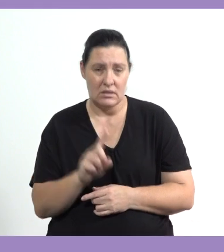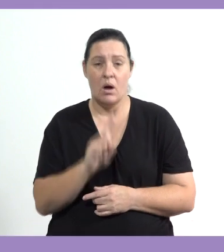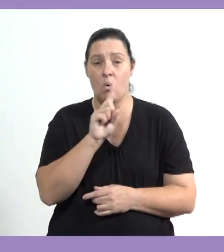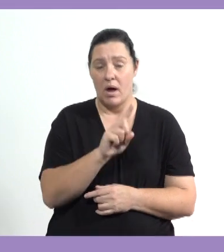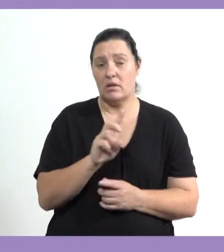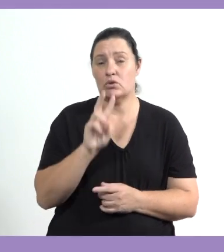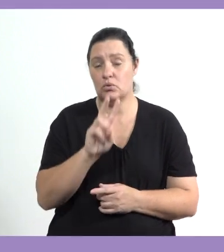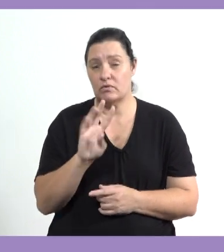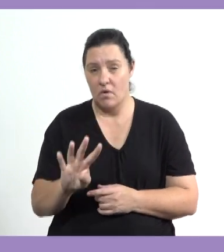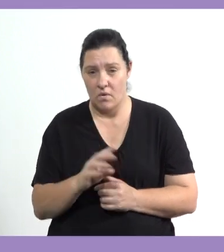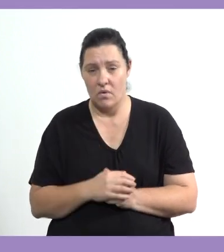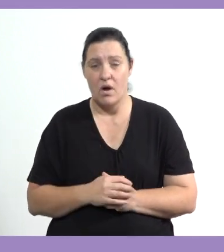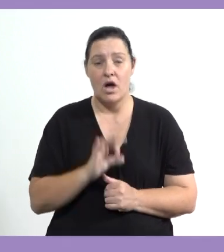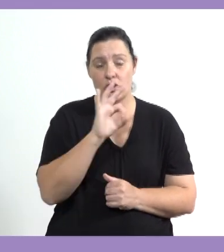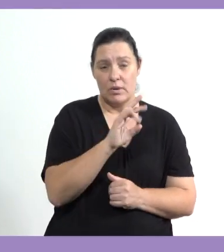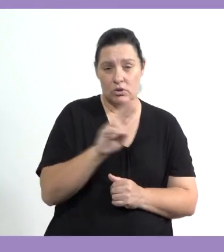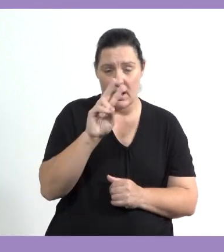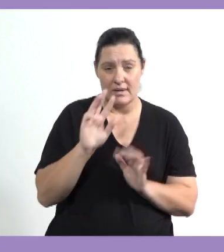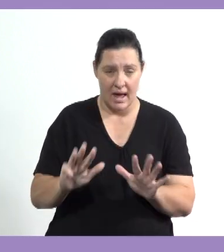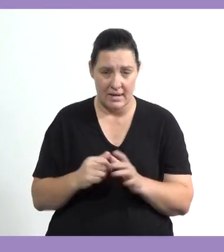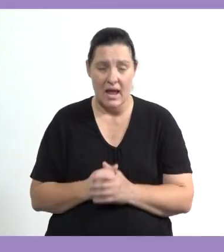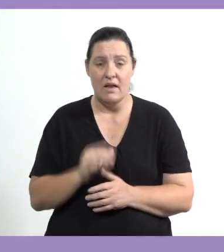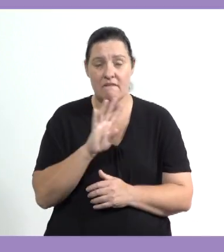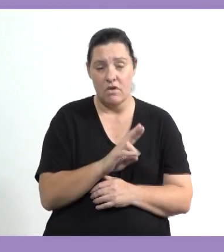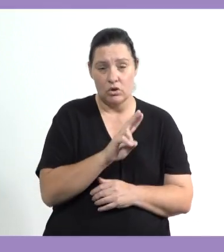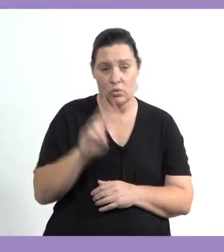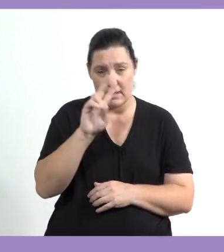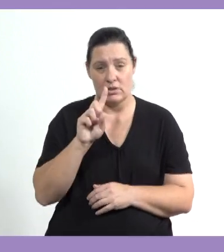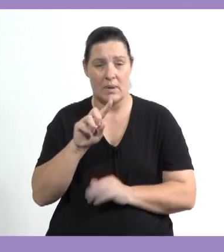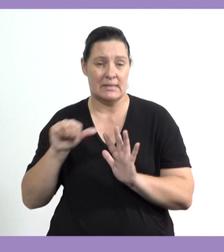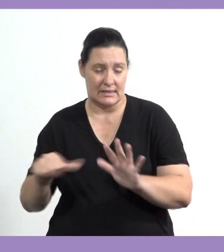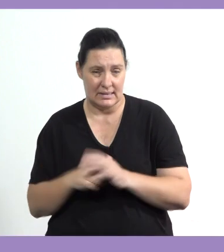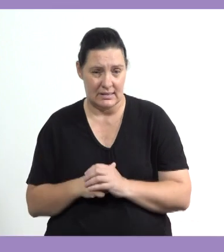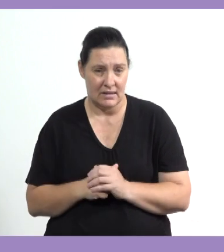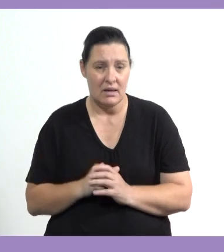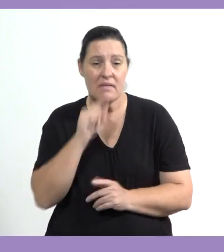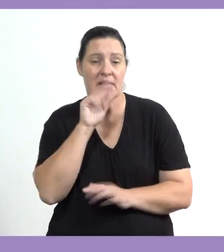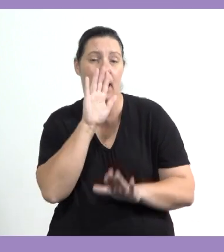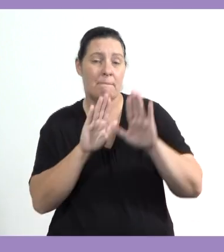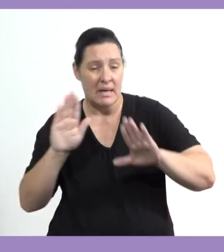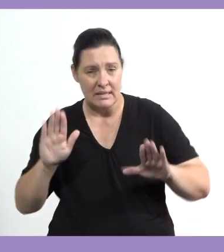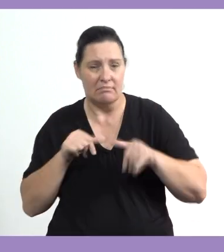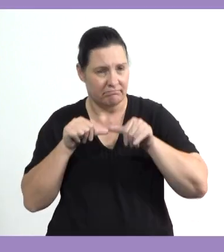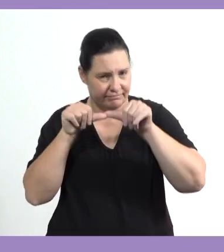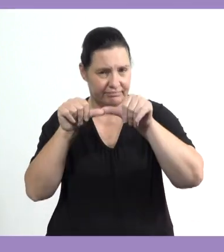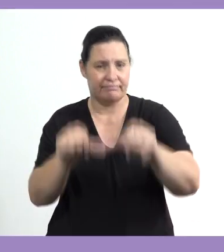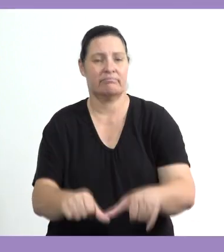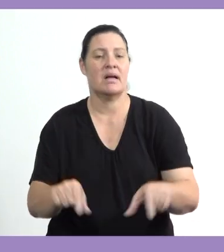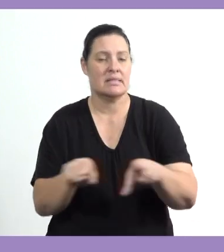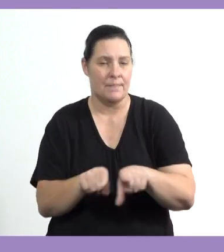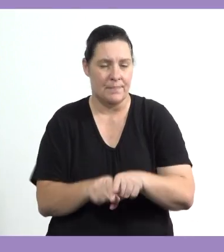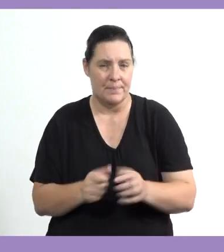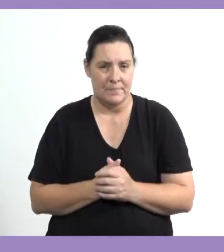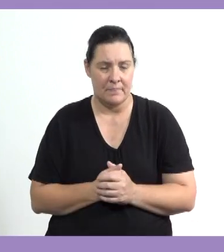1, 2 squared is 4, 3 squared is 9, and 4 squared is 16. And that pattern could continue